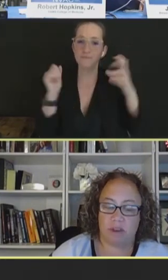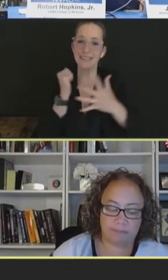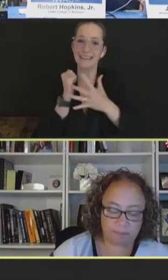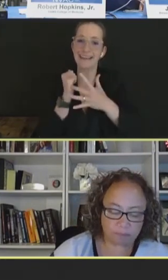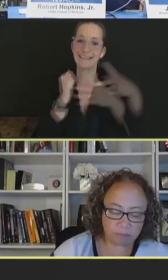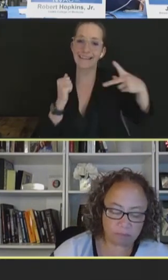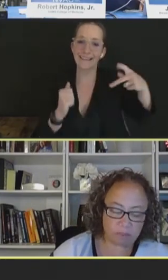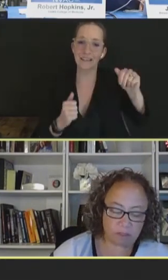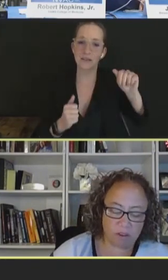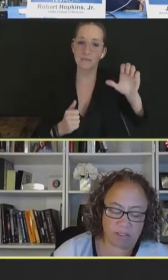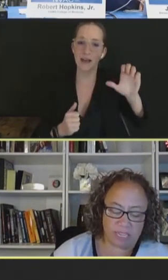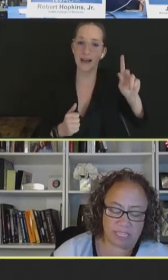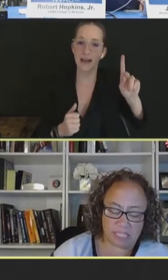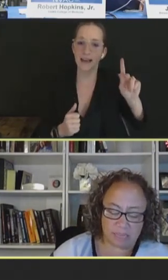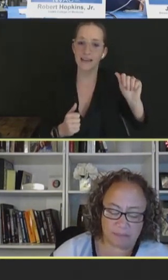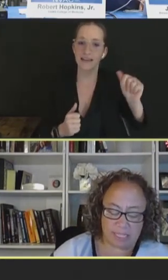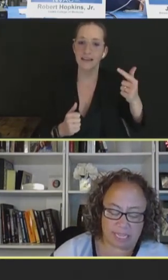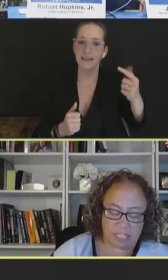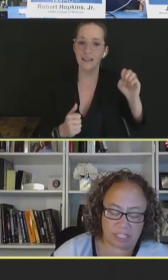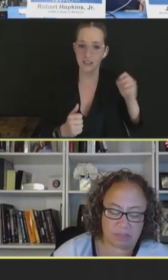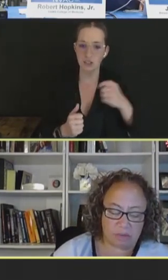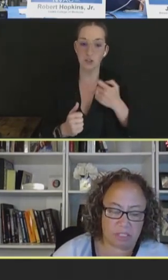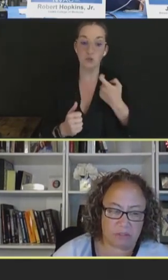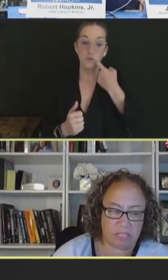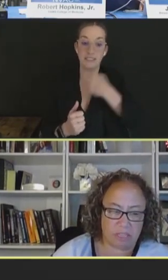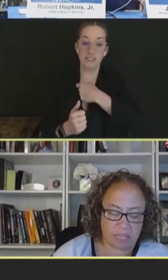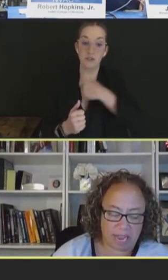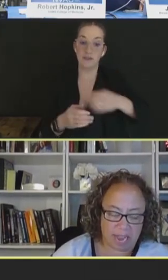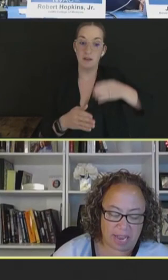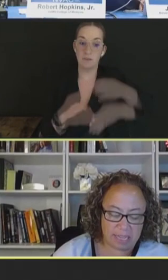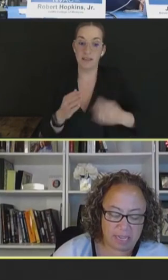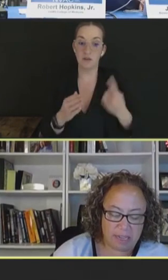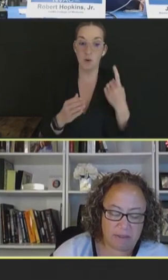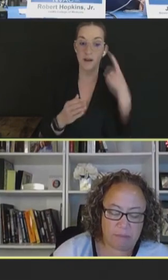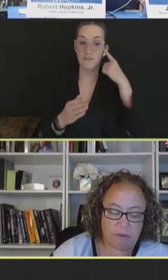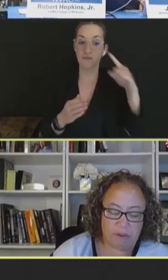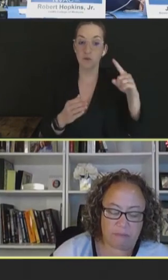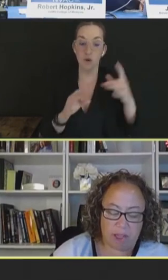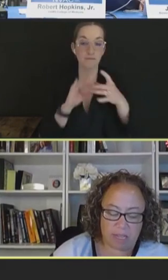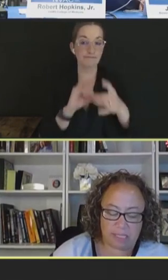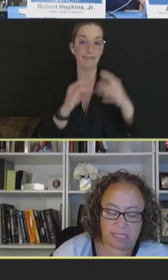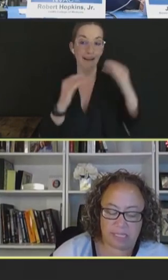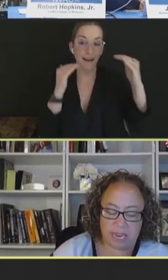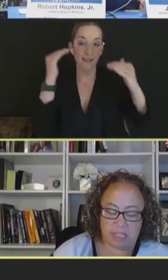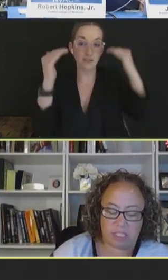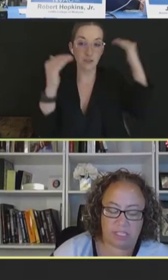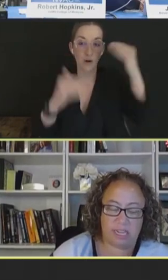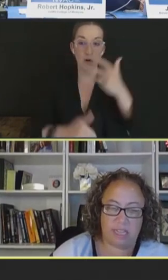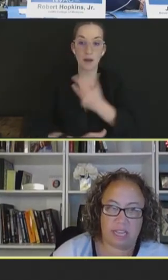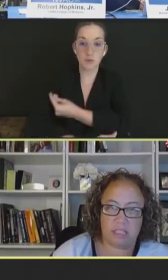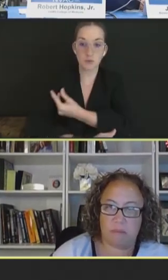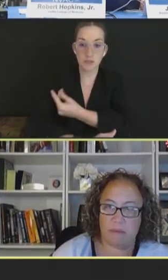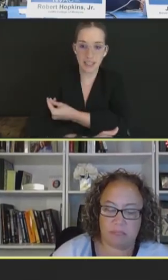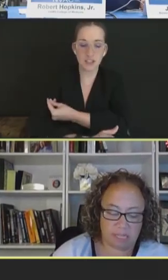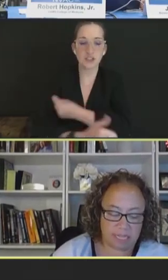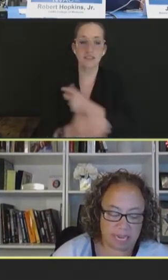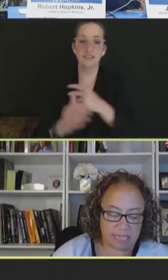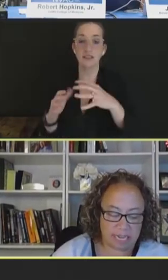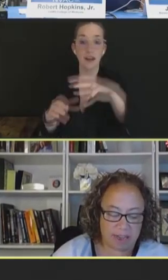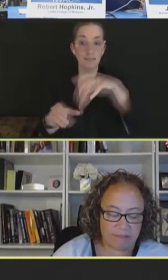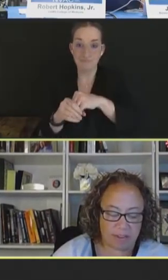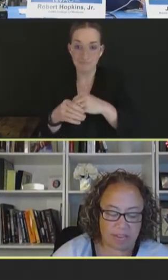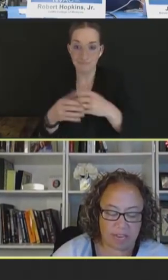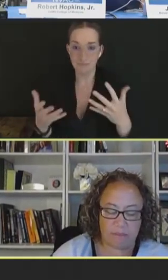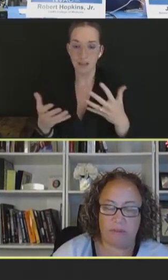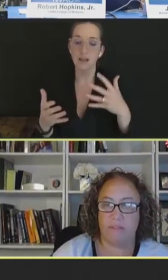completed one around adult immunizations, which is really looking at proven policies and actions that the health departments can take